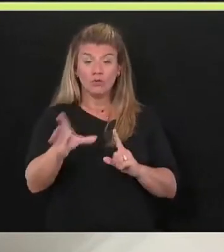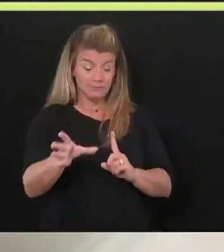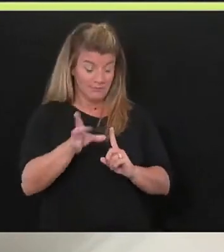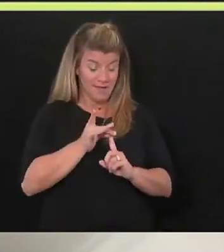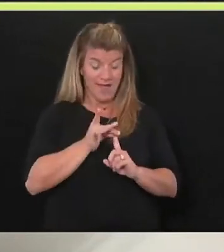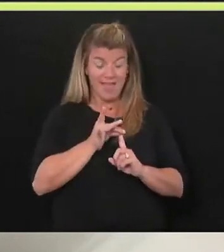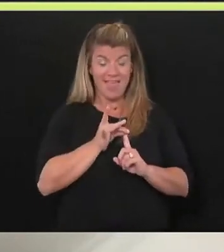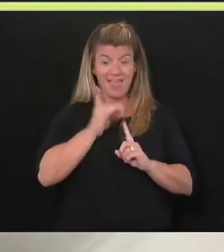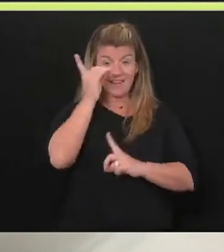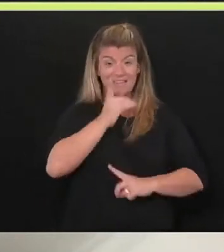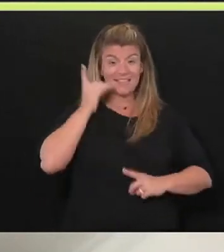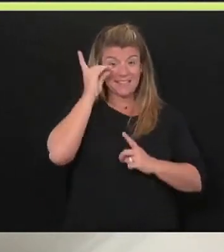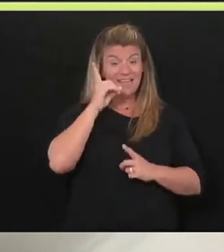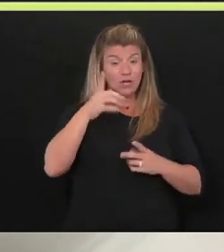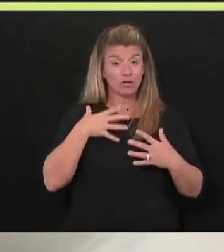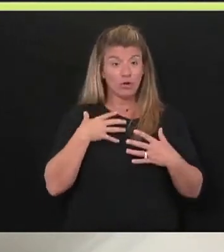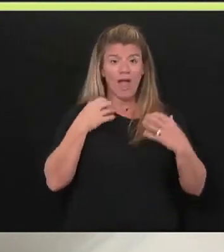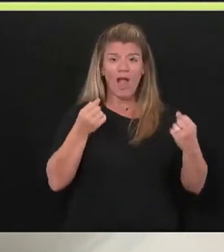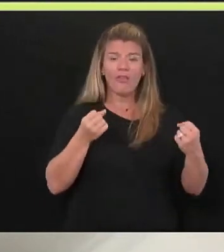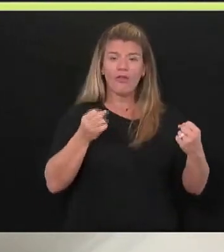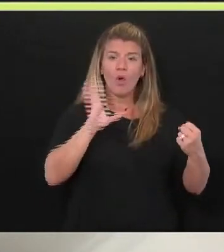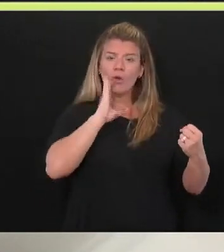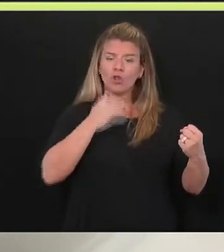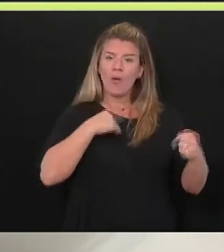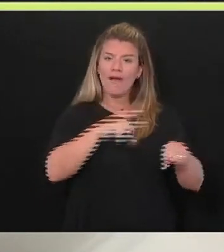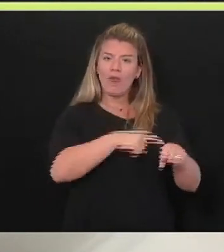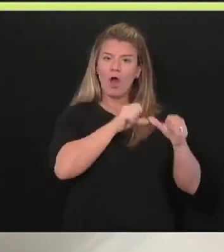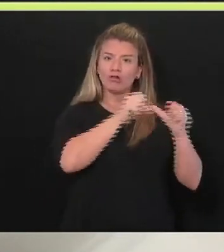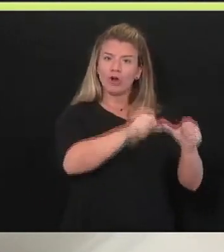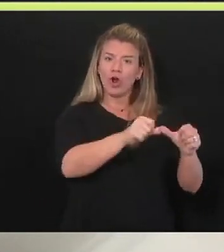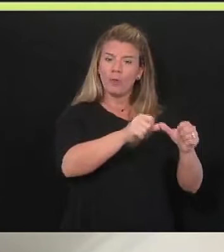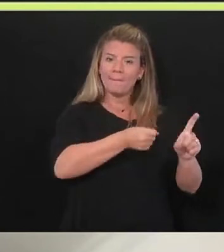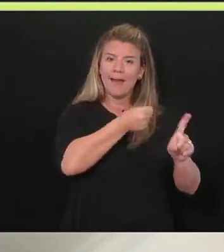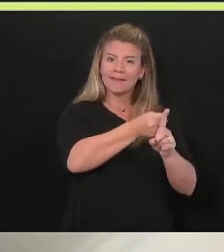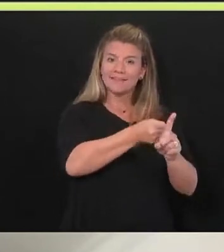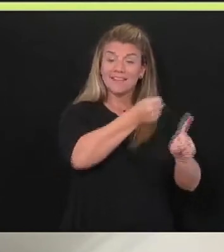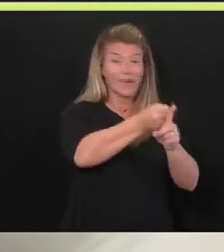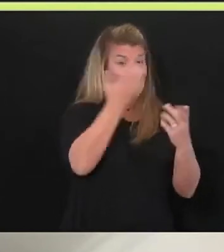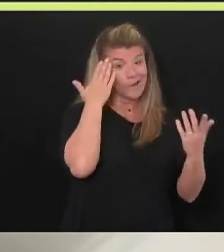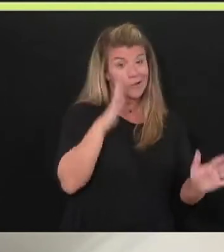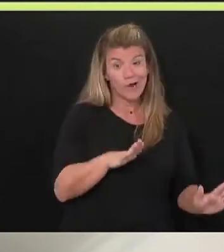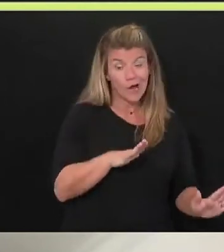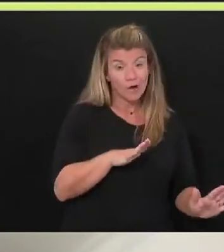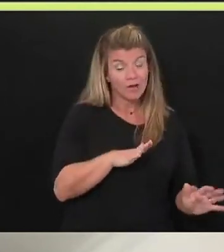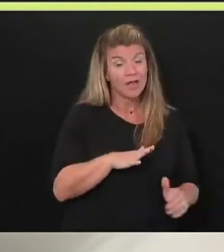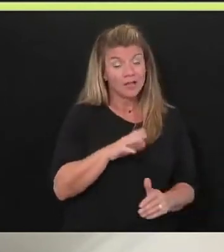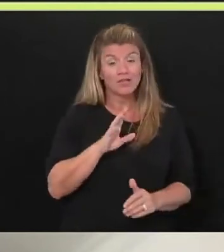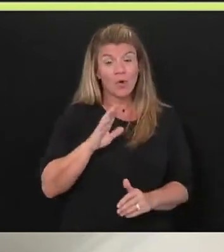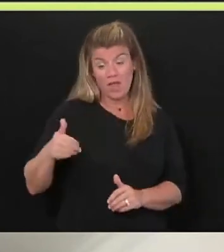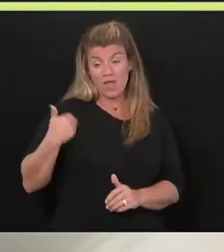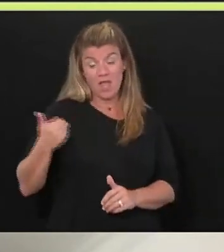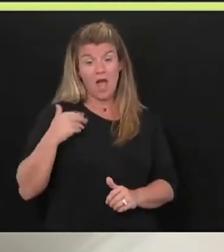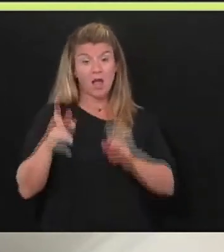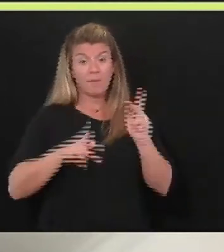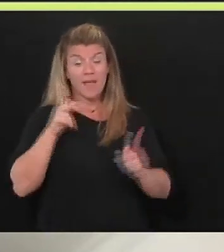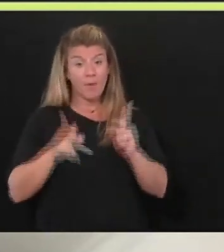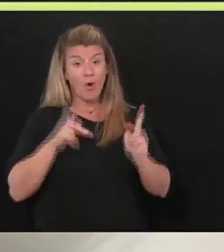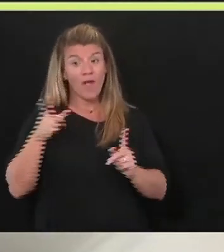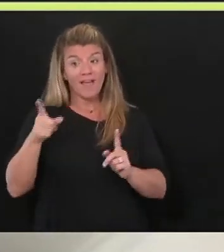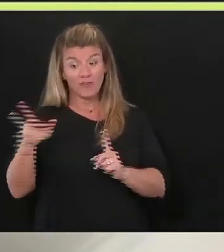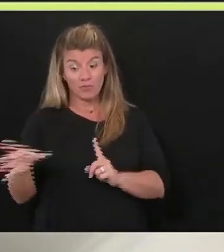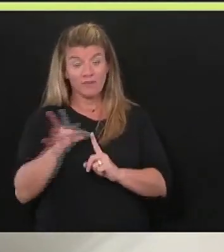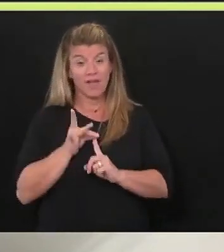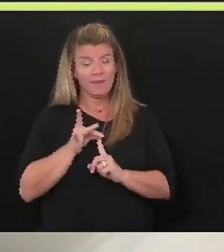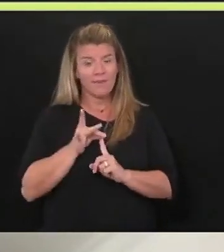being infected with COVID-19 are. So for young people, as well as other people in the community, to get our